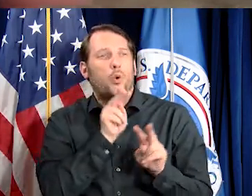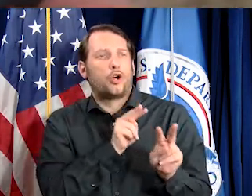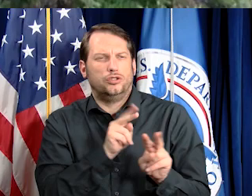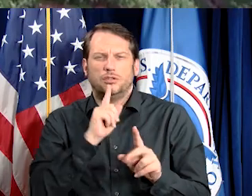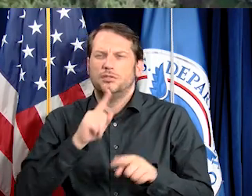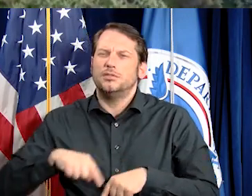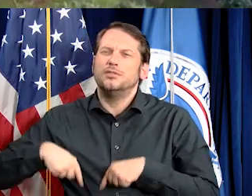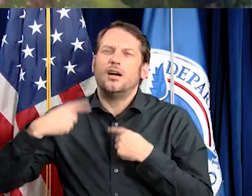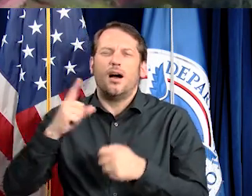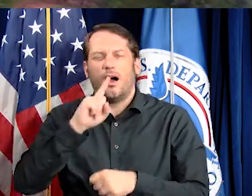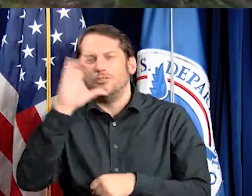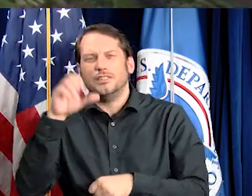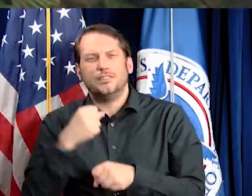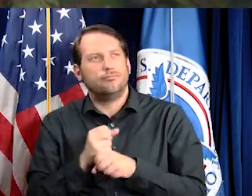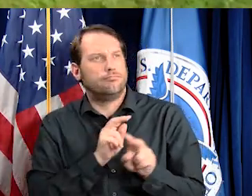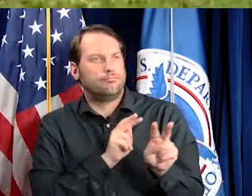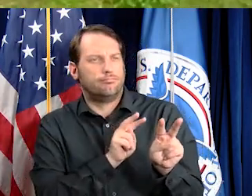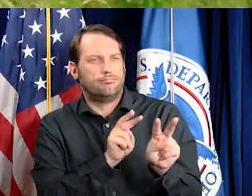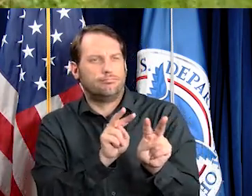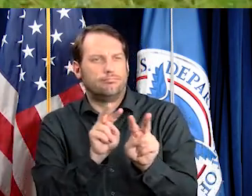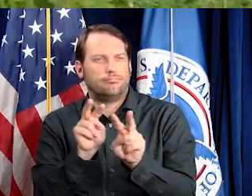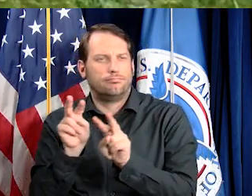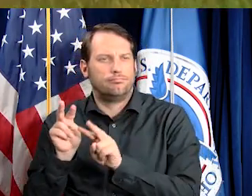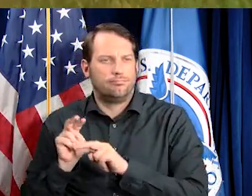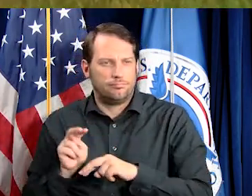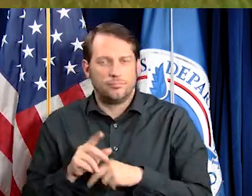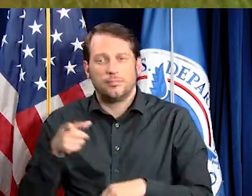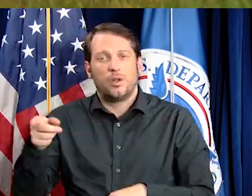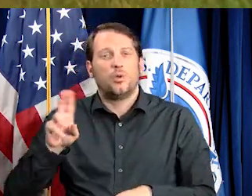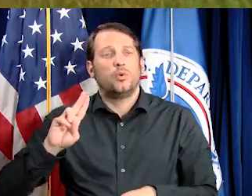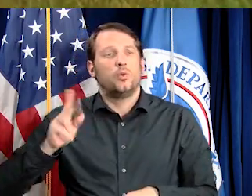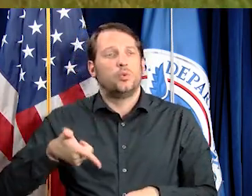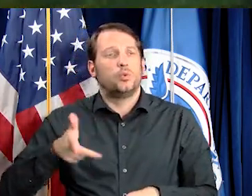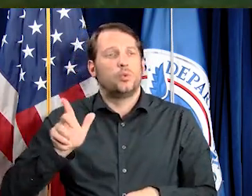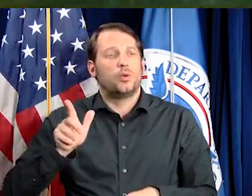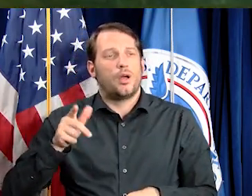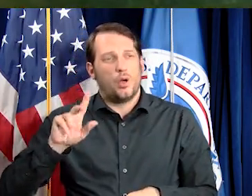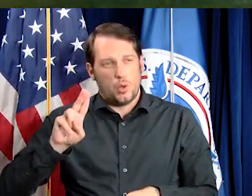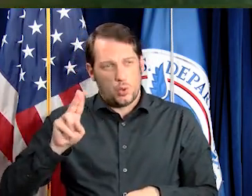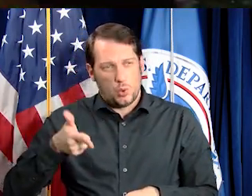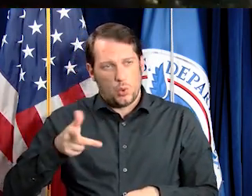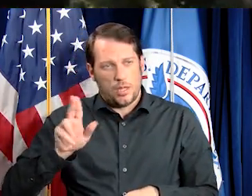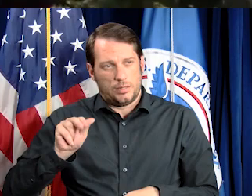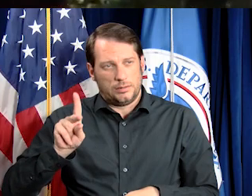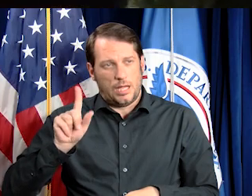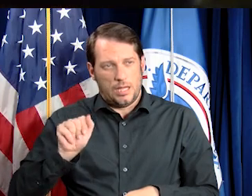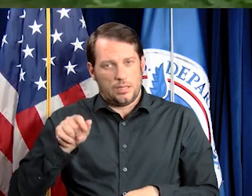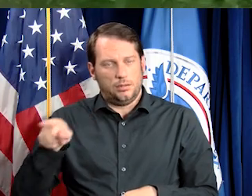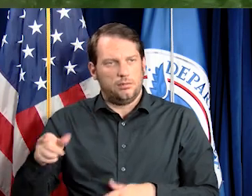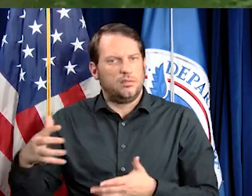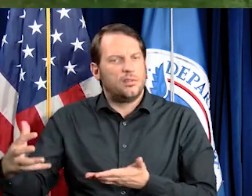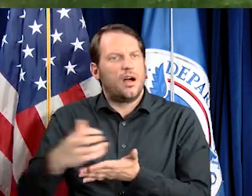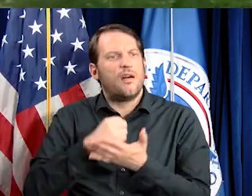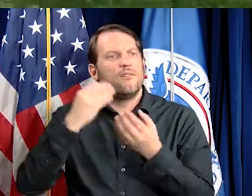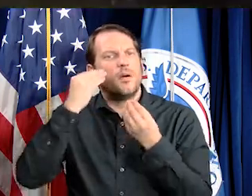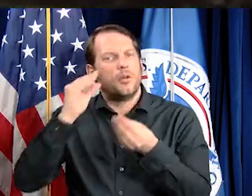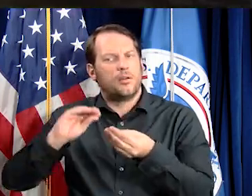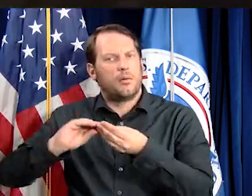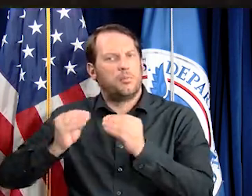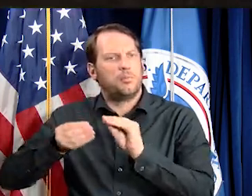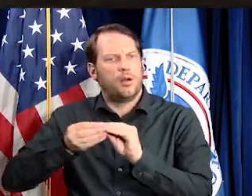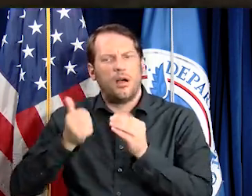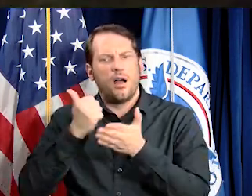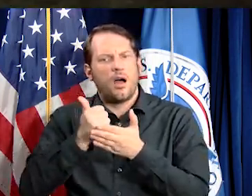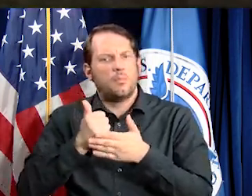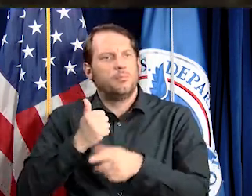observations. In Uganda, World Bank enumerators and local partners collect the numbers that will help farmers feed the